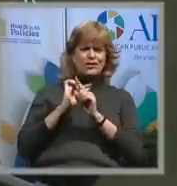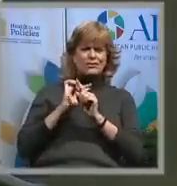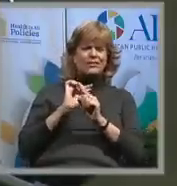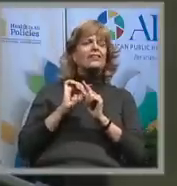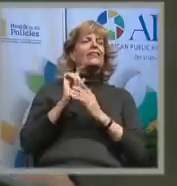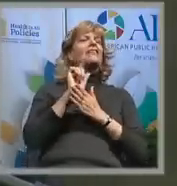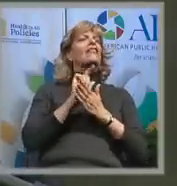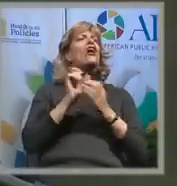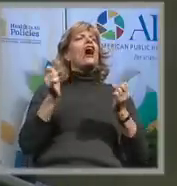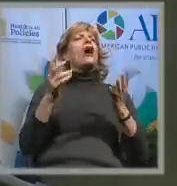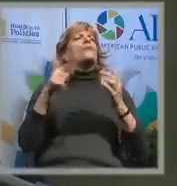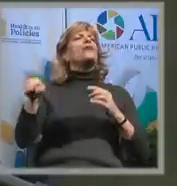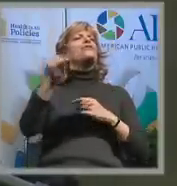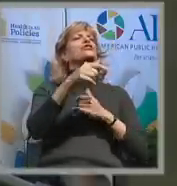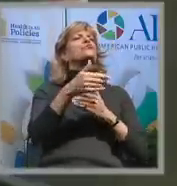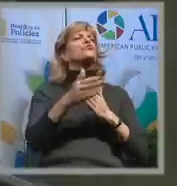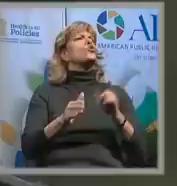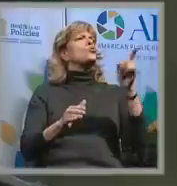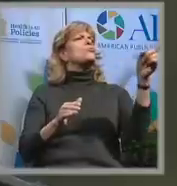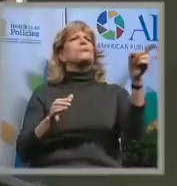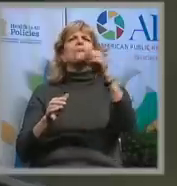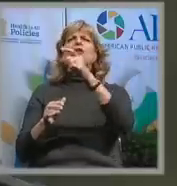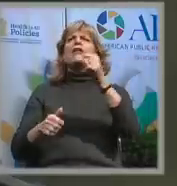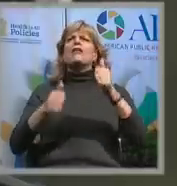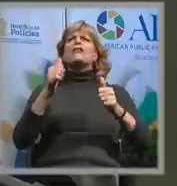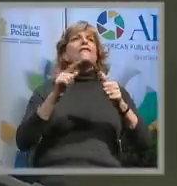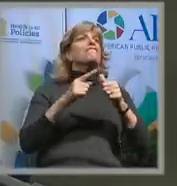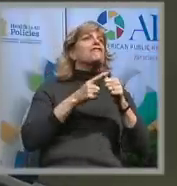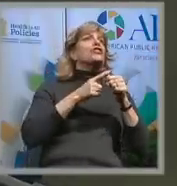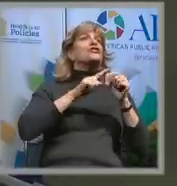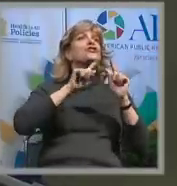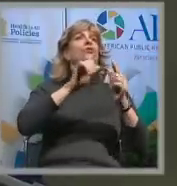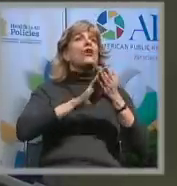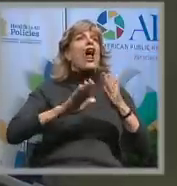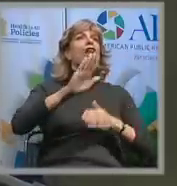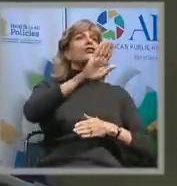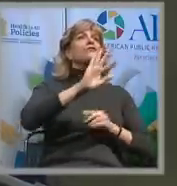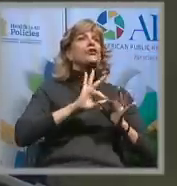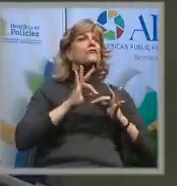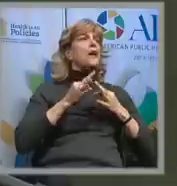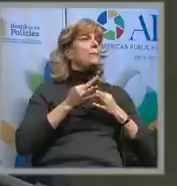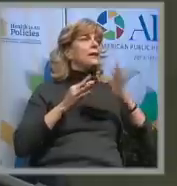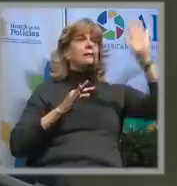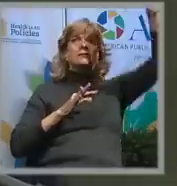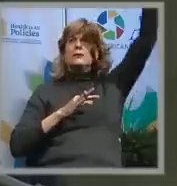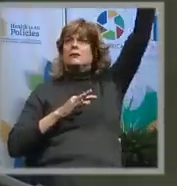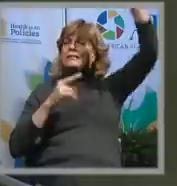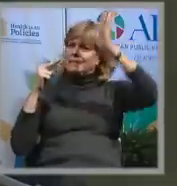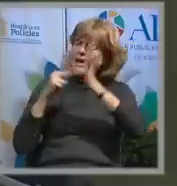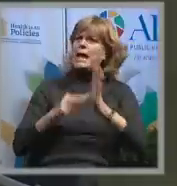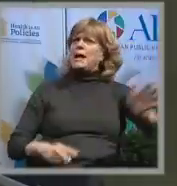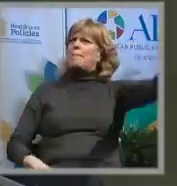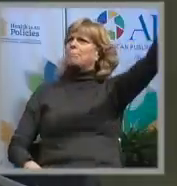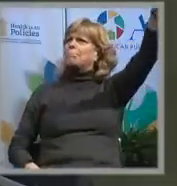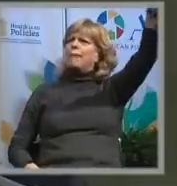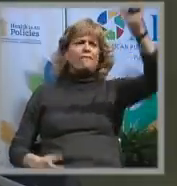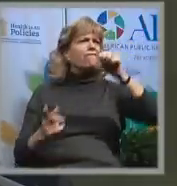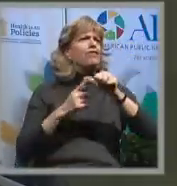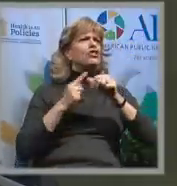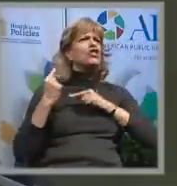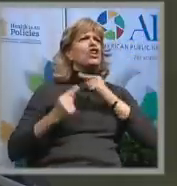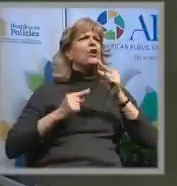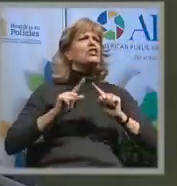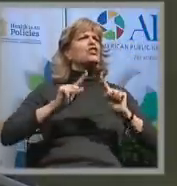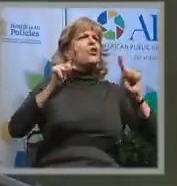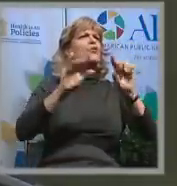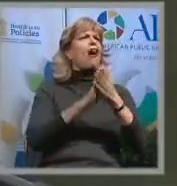this. How many of you in this room are either the first to go to college or first generation to go to college? Stand up right now. Stand up if you're